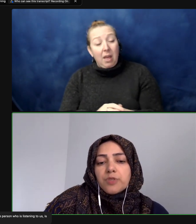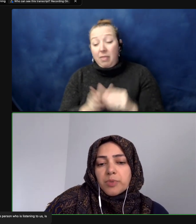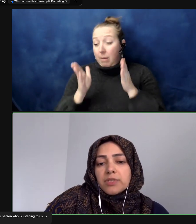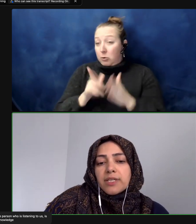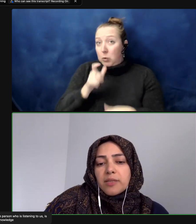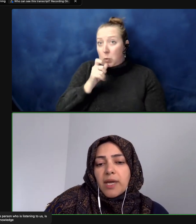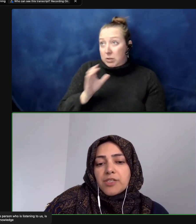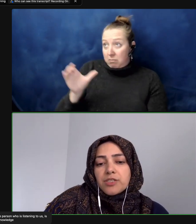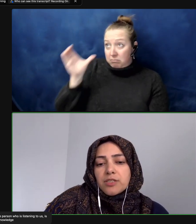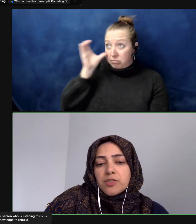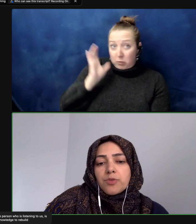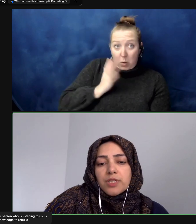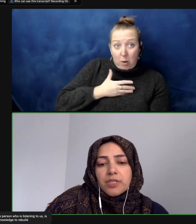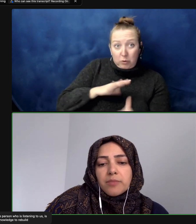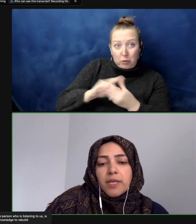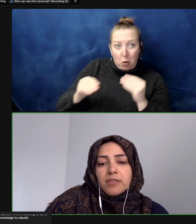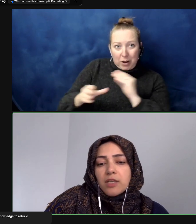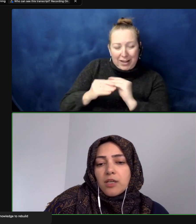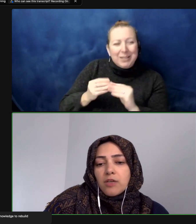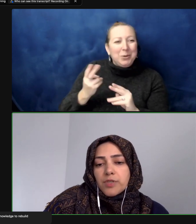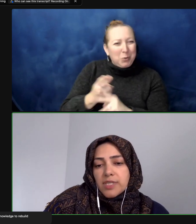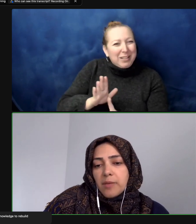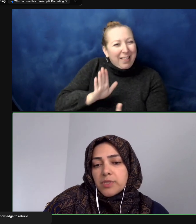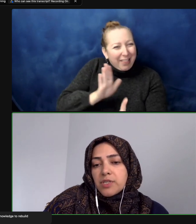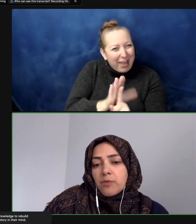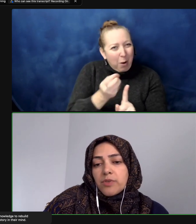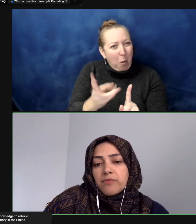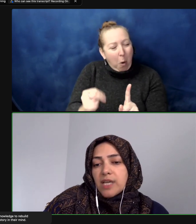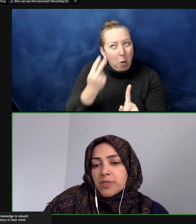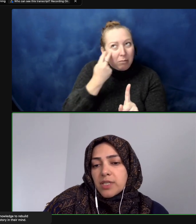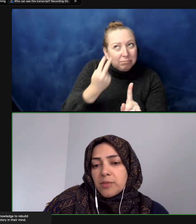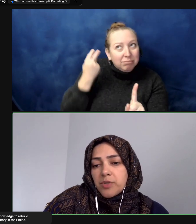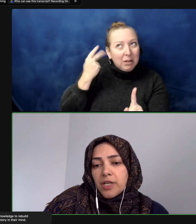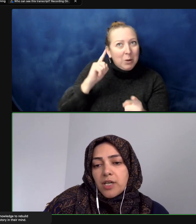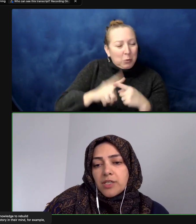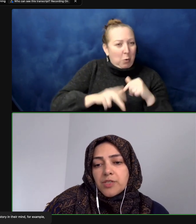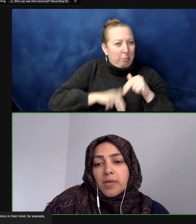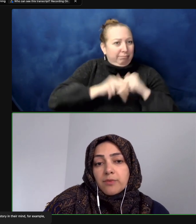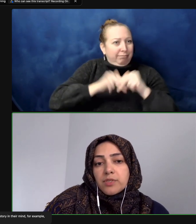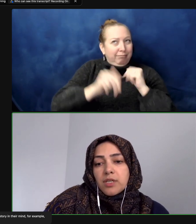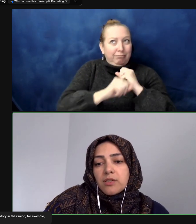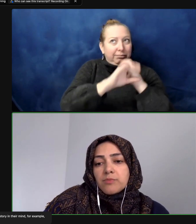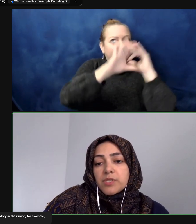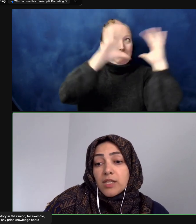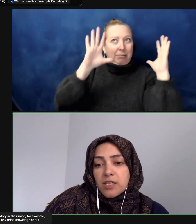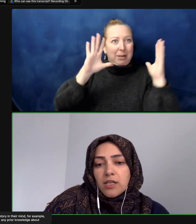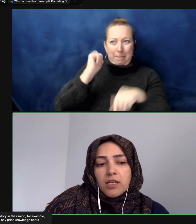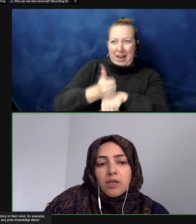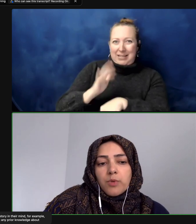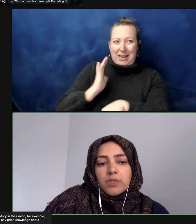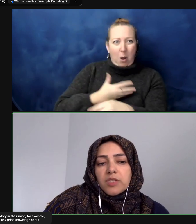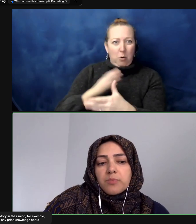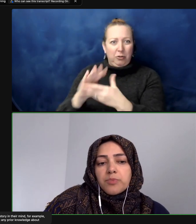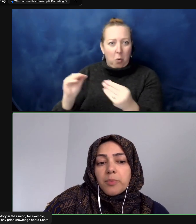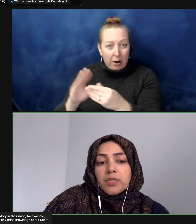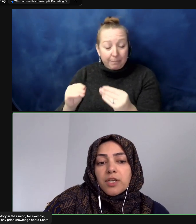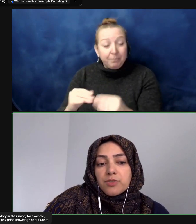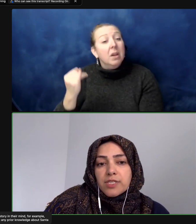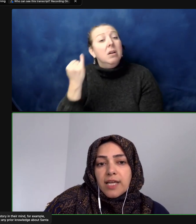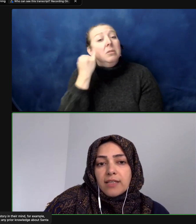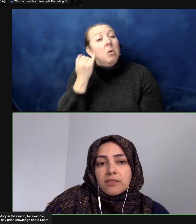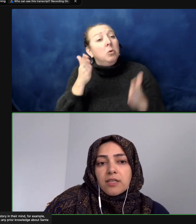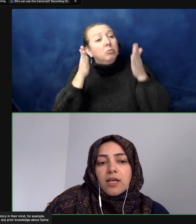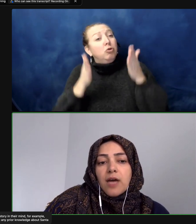knowledge to rebuild and imagine the story in their mind. For example, someone without any prior knowledge about Santa will not